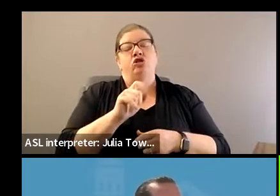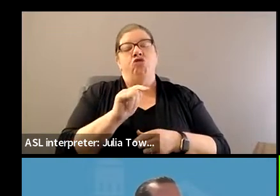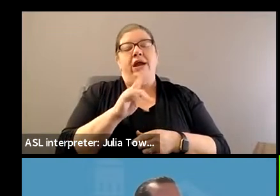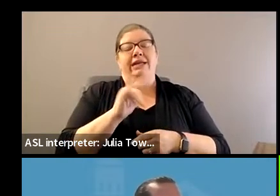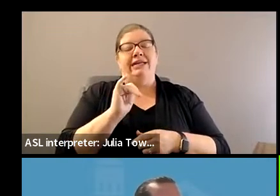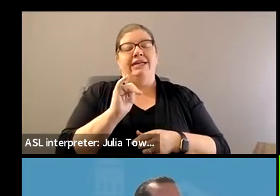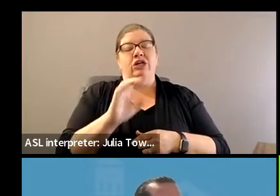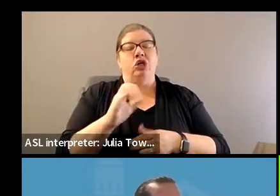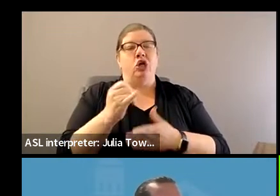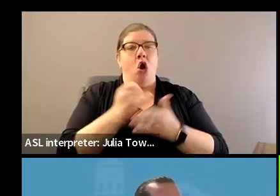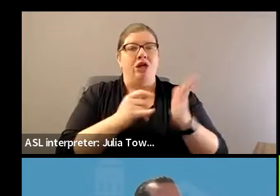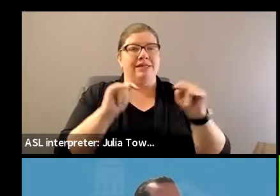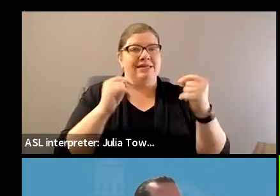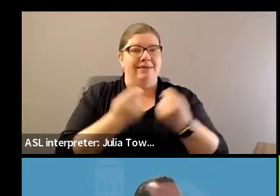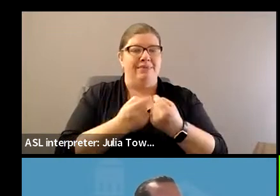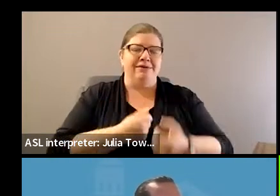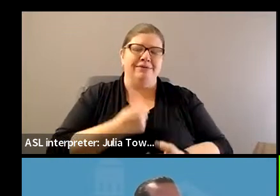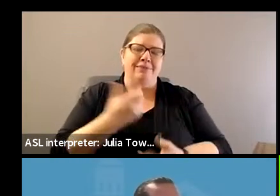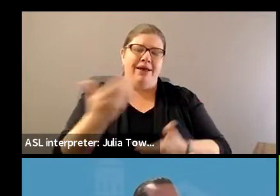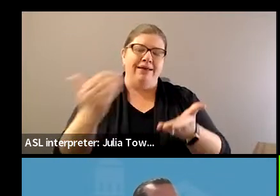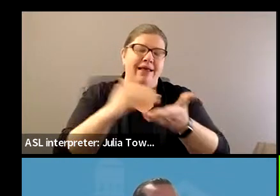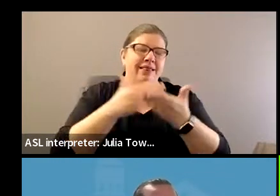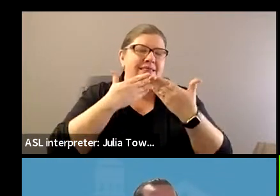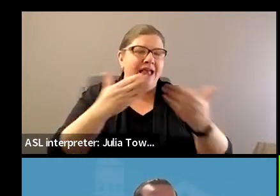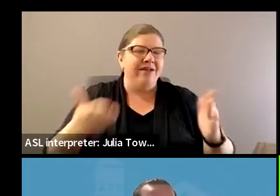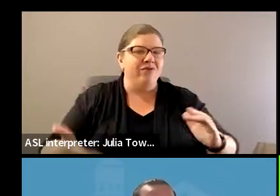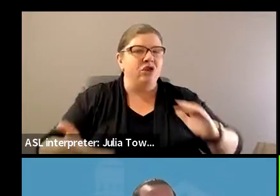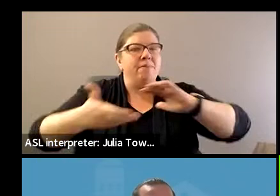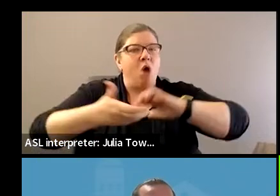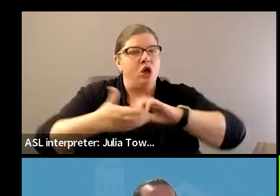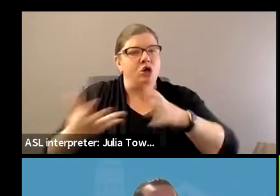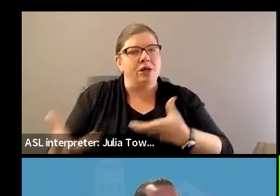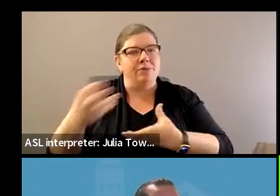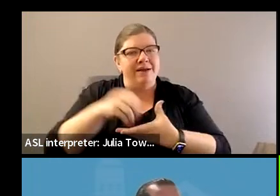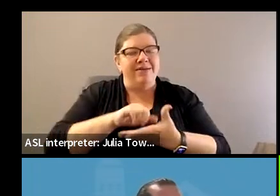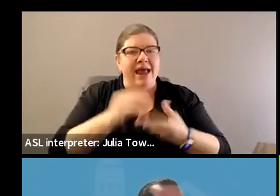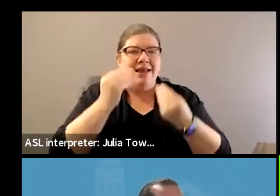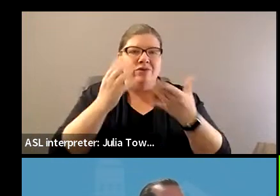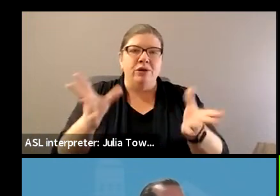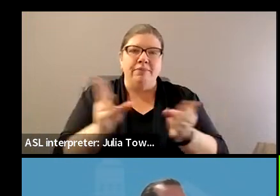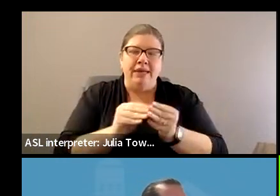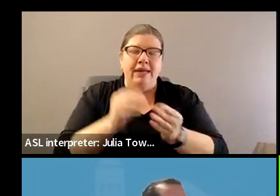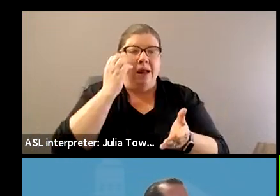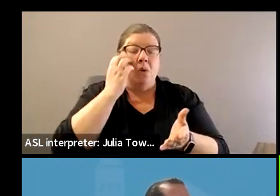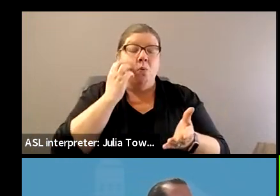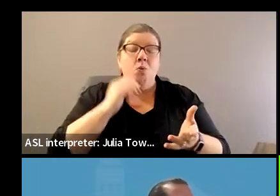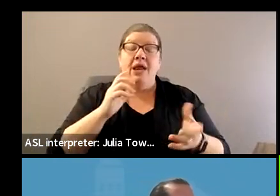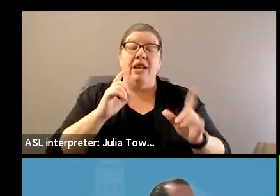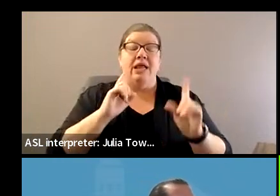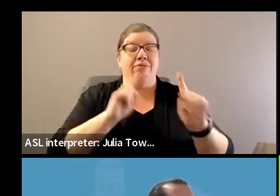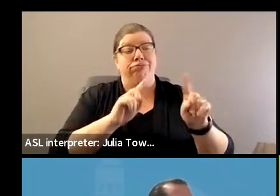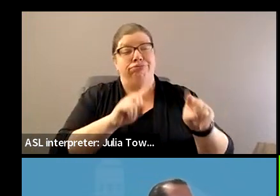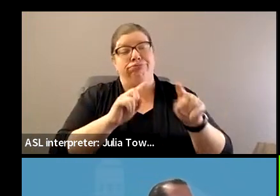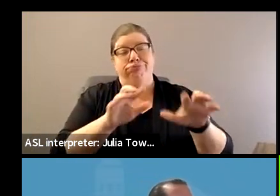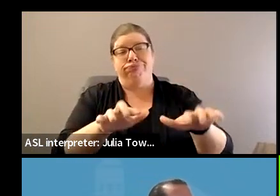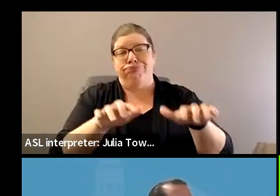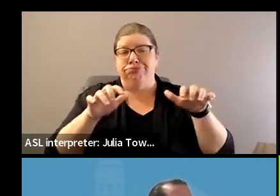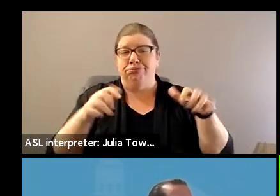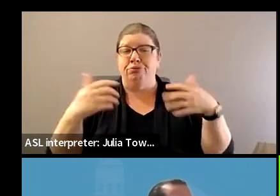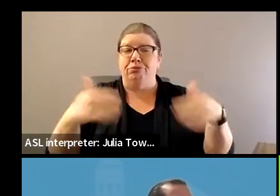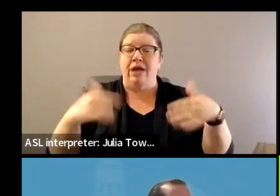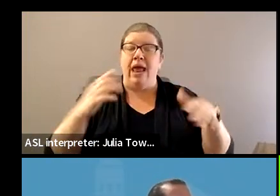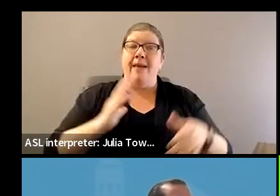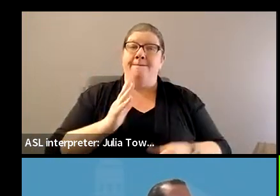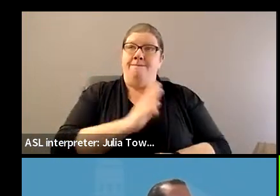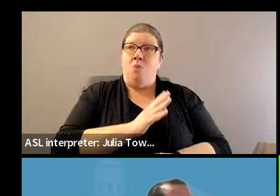to express again, thanks to the partners who participated in the informational meeting. We had a very full house. I know Board President Sims Moen